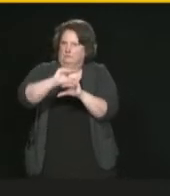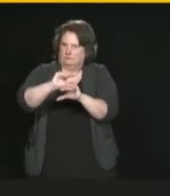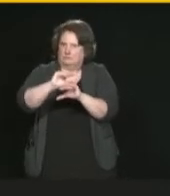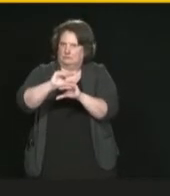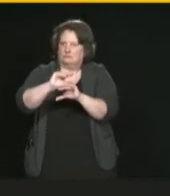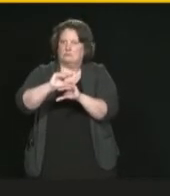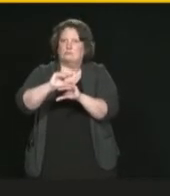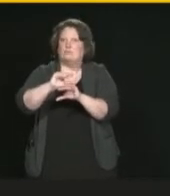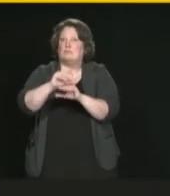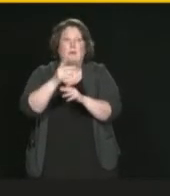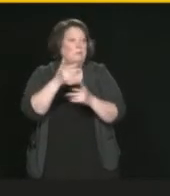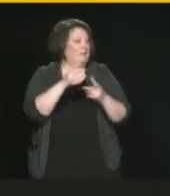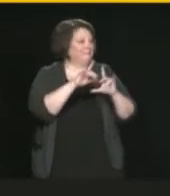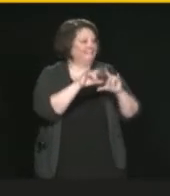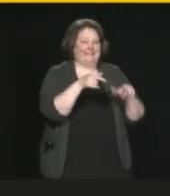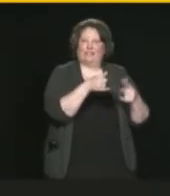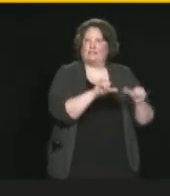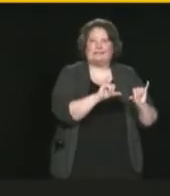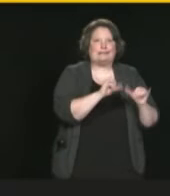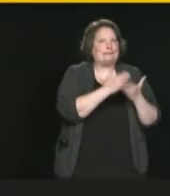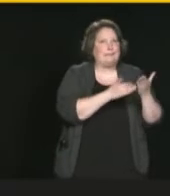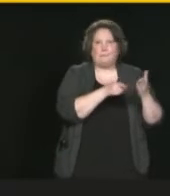support. Opérateur, dernière question au téléphone.